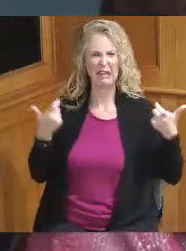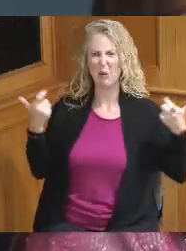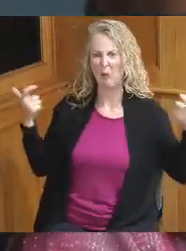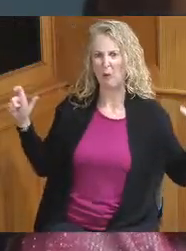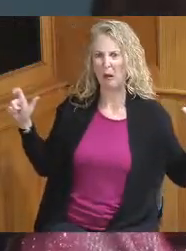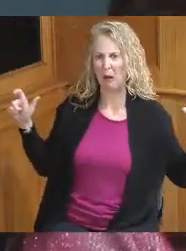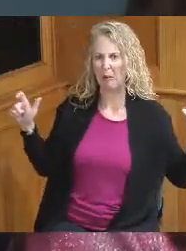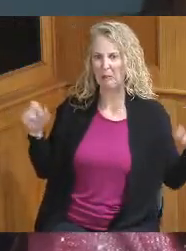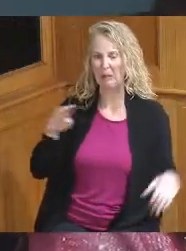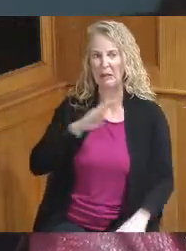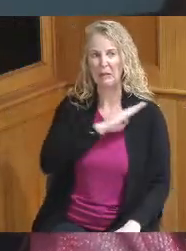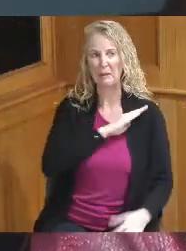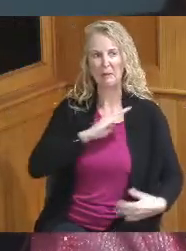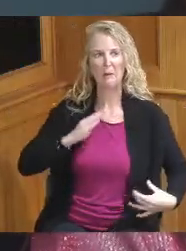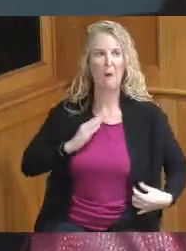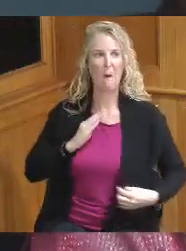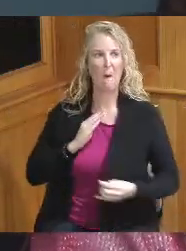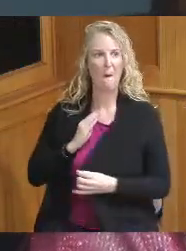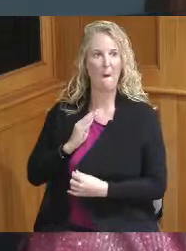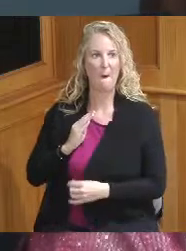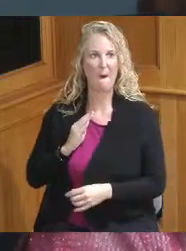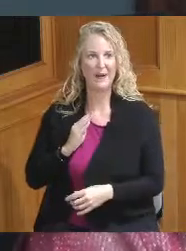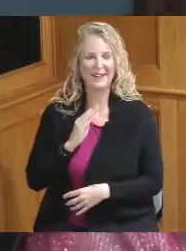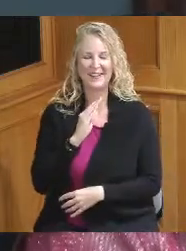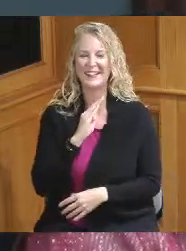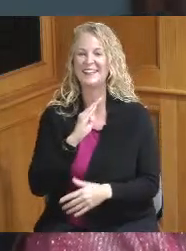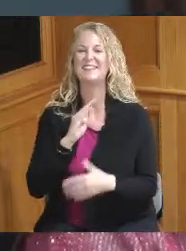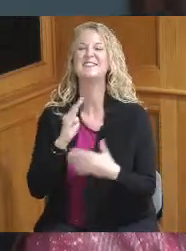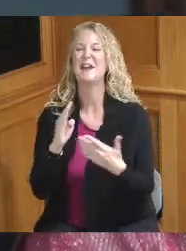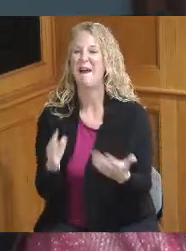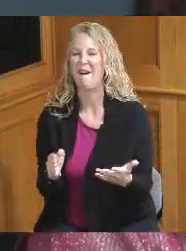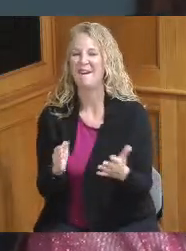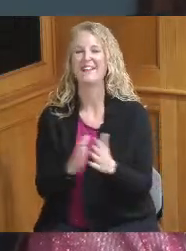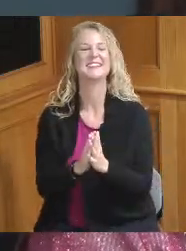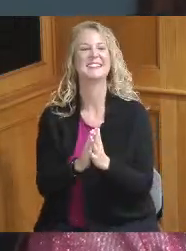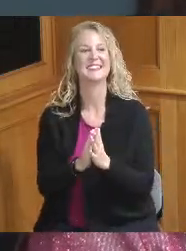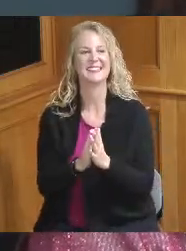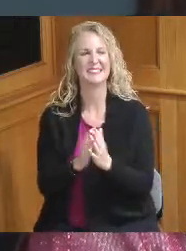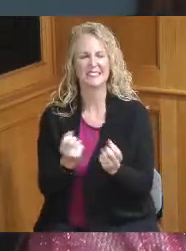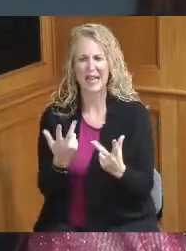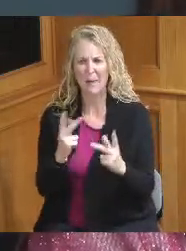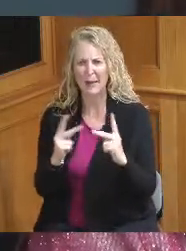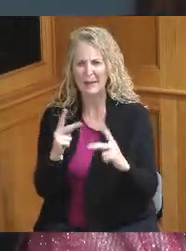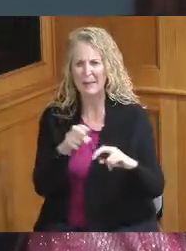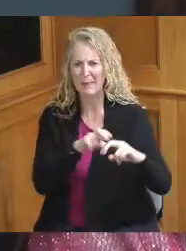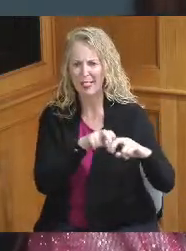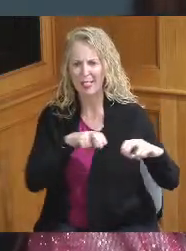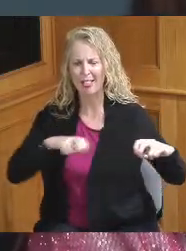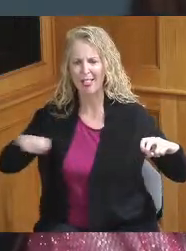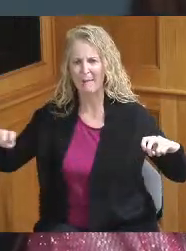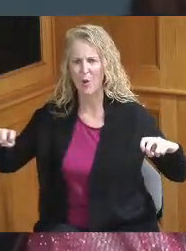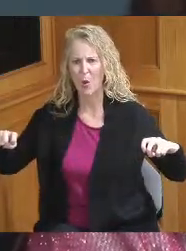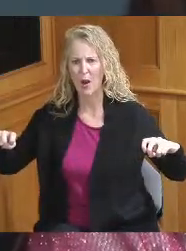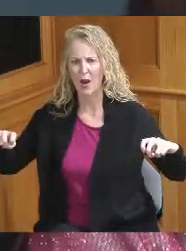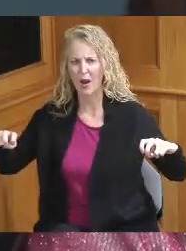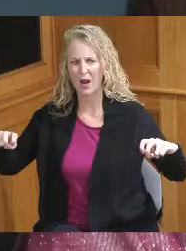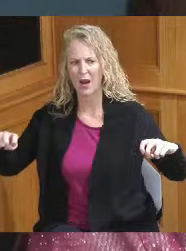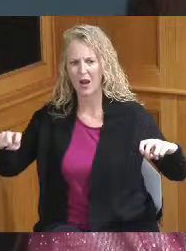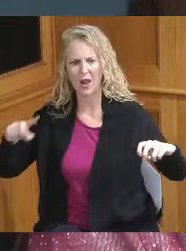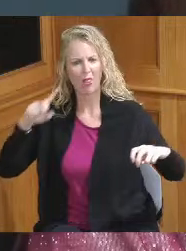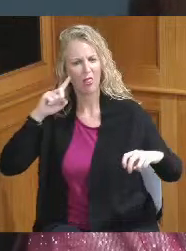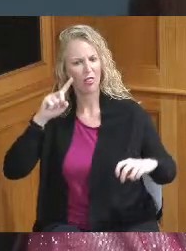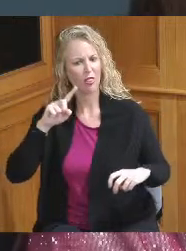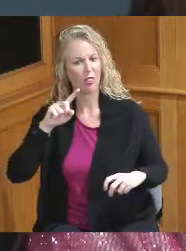Yes. Oh, my goodness. And so you were, how many would you say, about